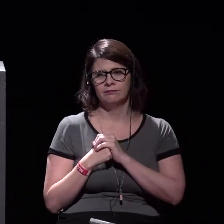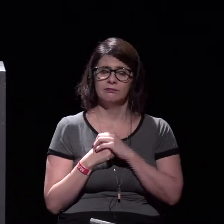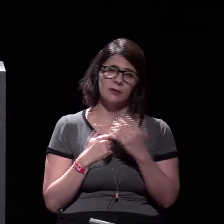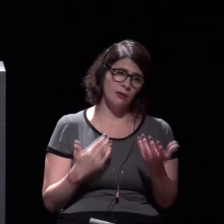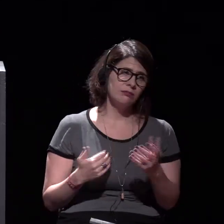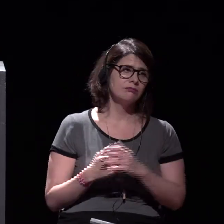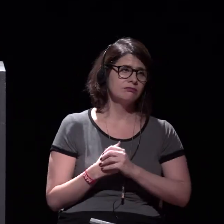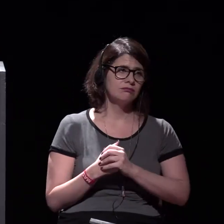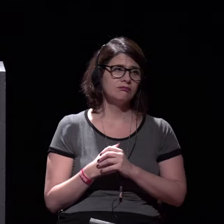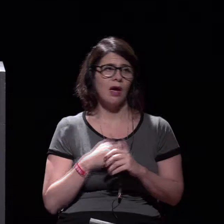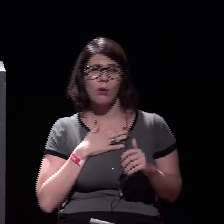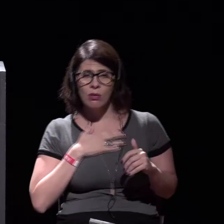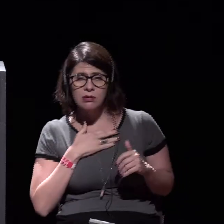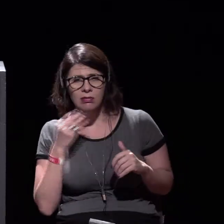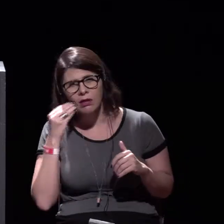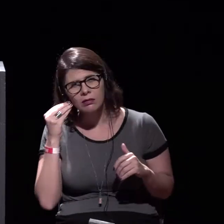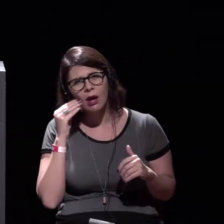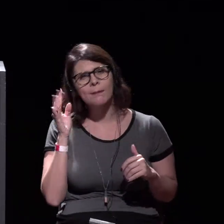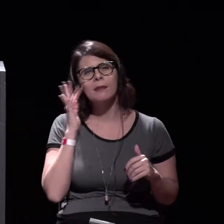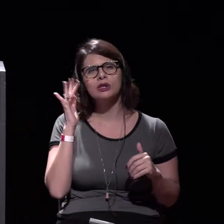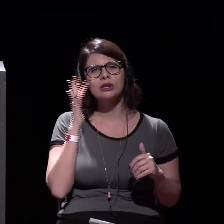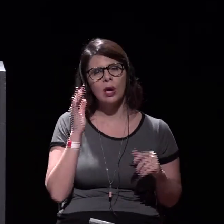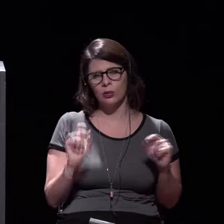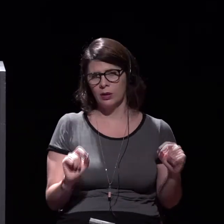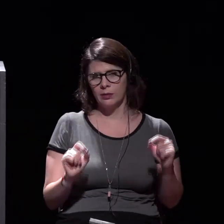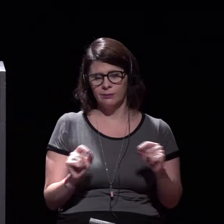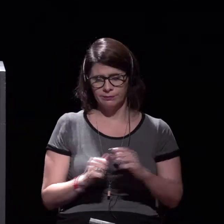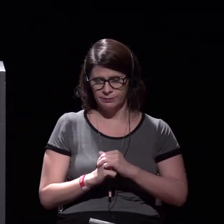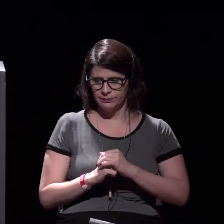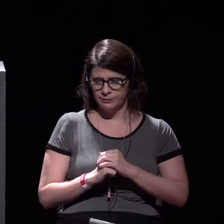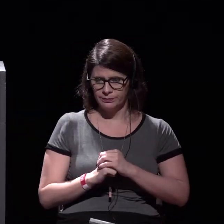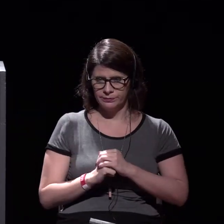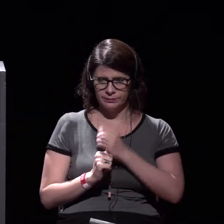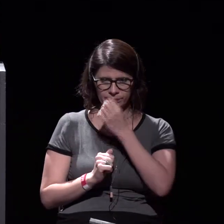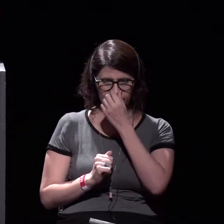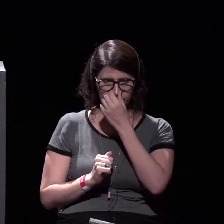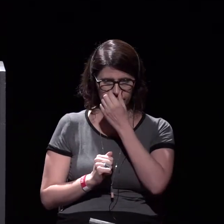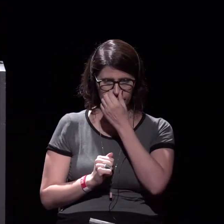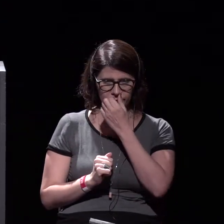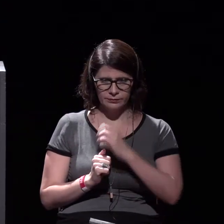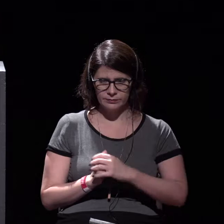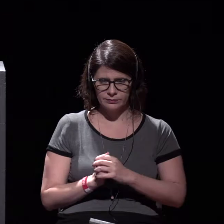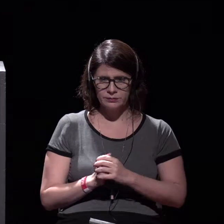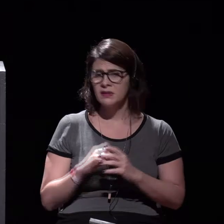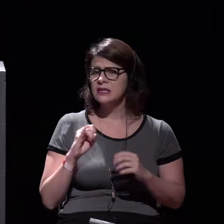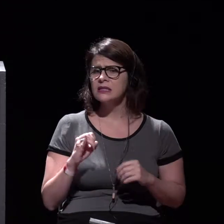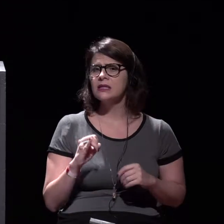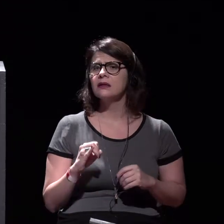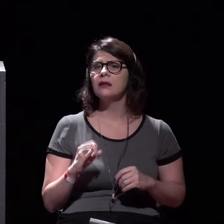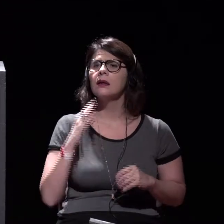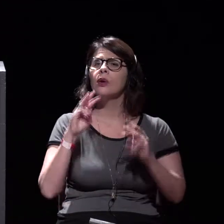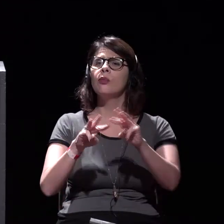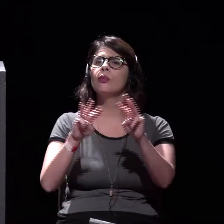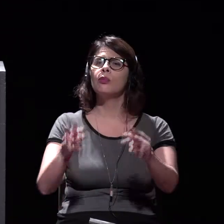instead is what might happen if we demand of museum not a different, not the production or the fostering of